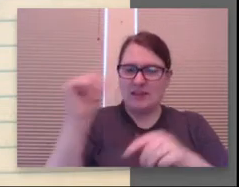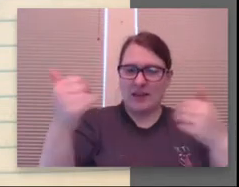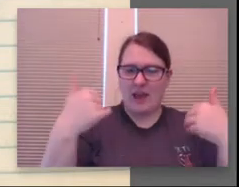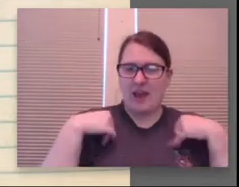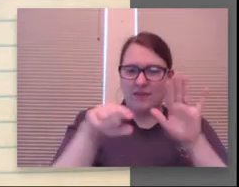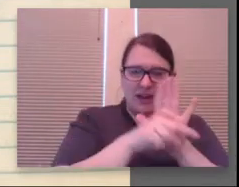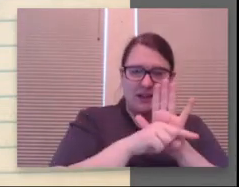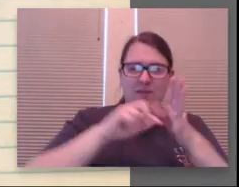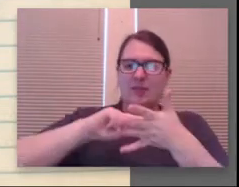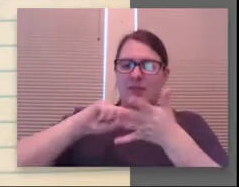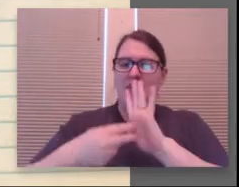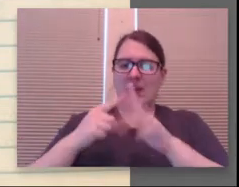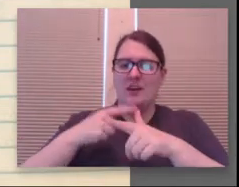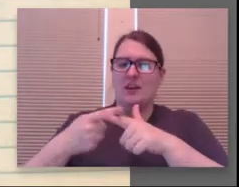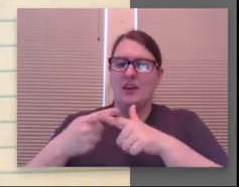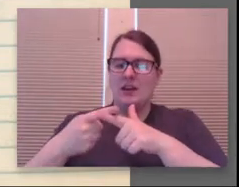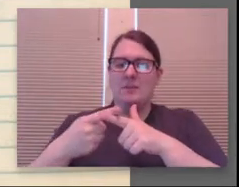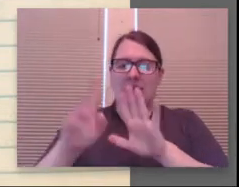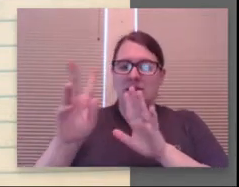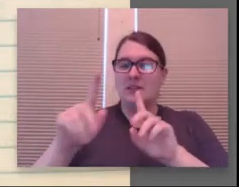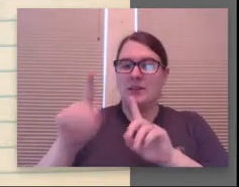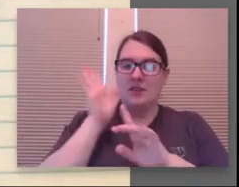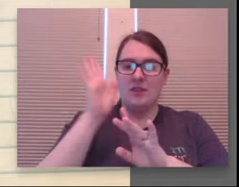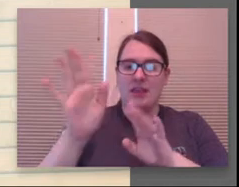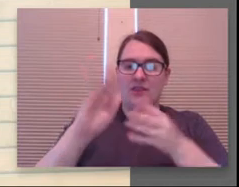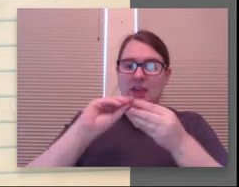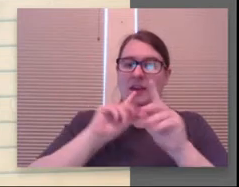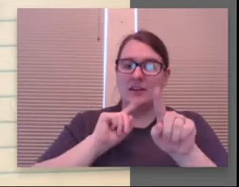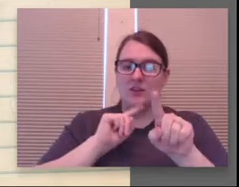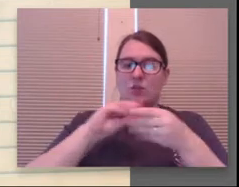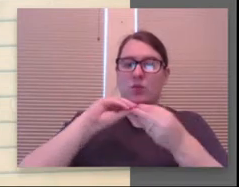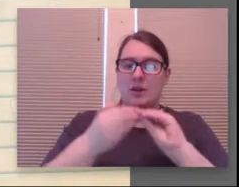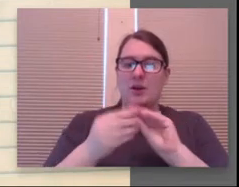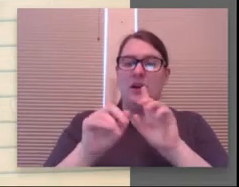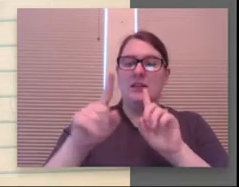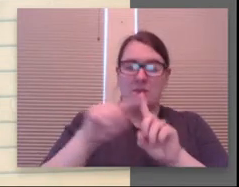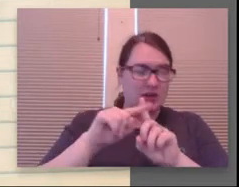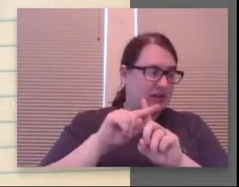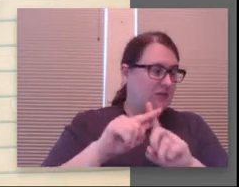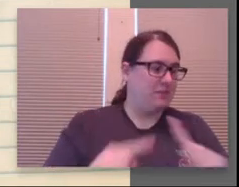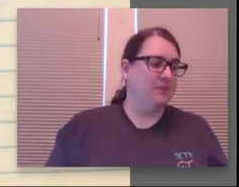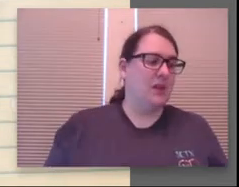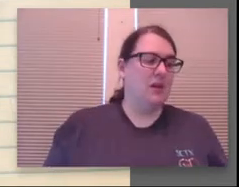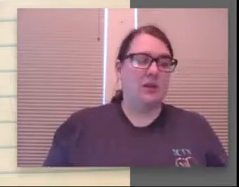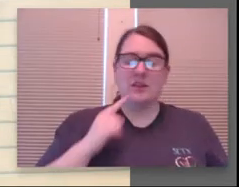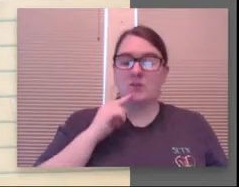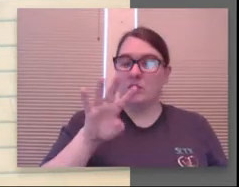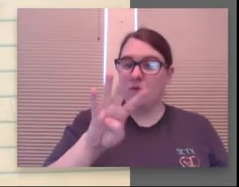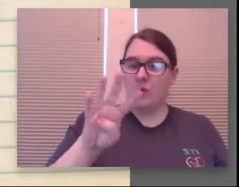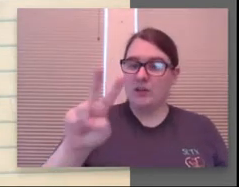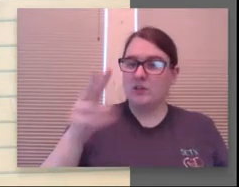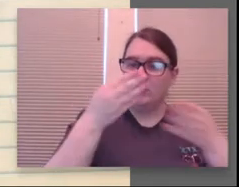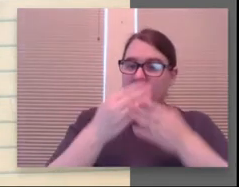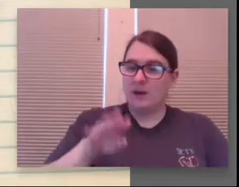it doesn't have a negative, then it means that the answer or number is positive. Okay, so we're